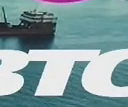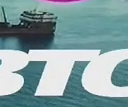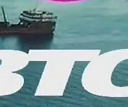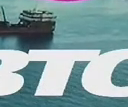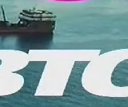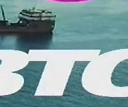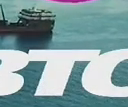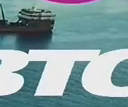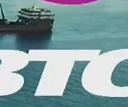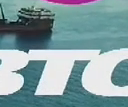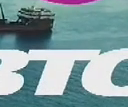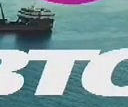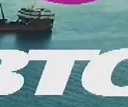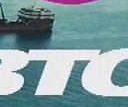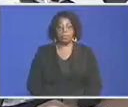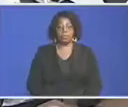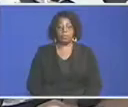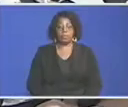debate. Sign up today.